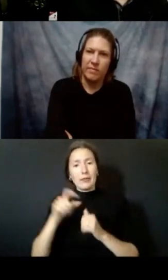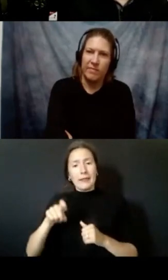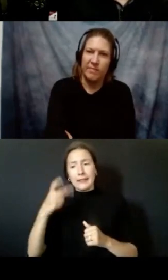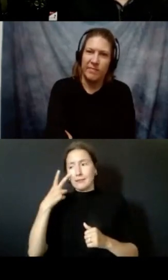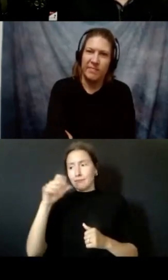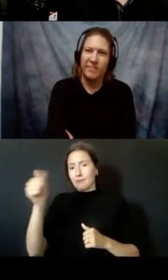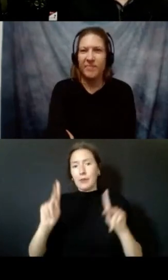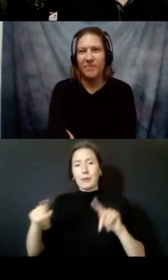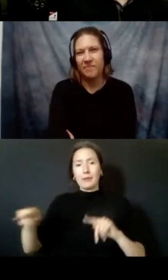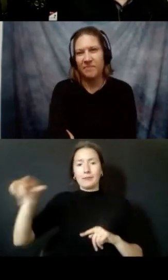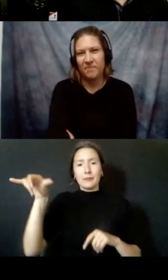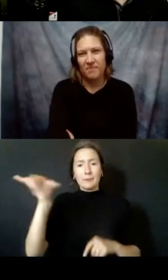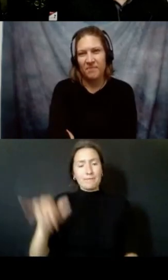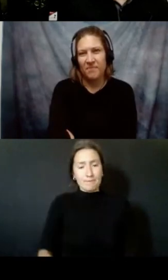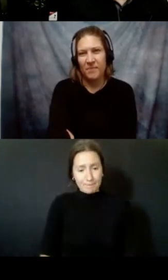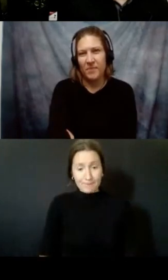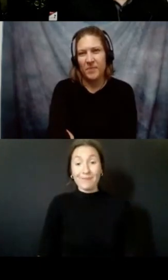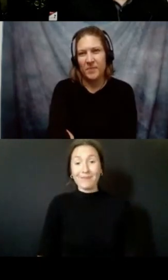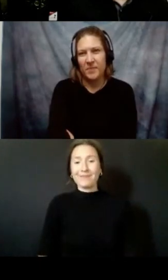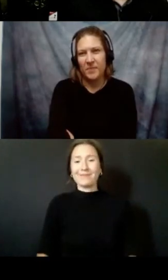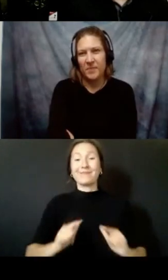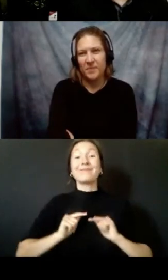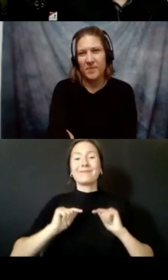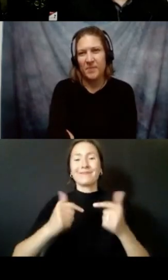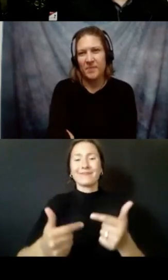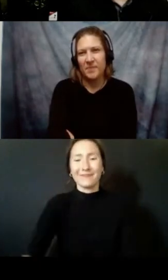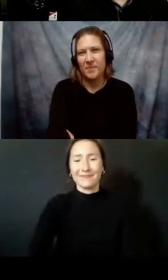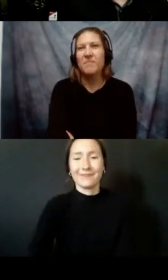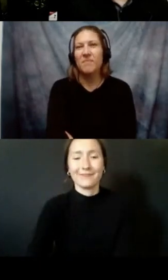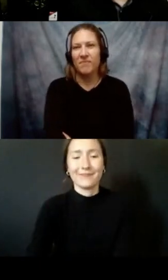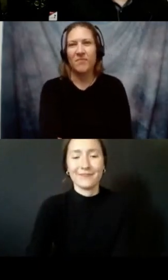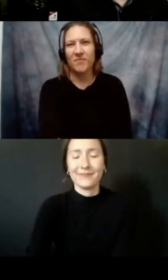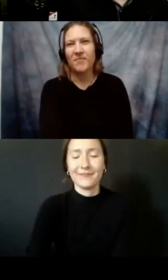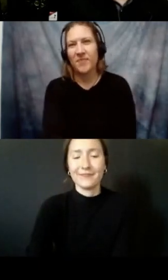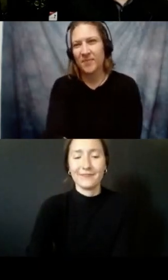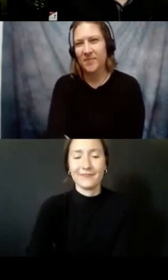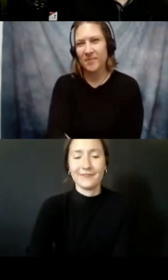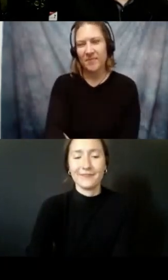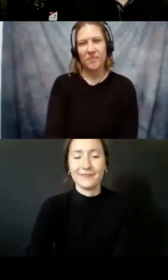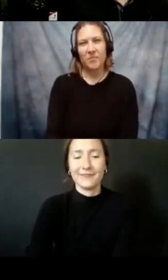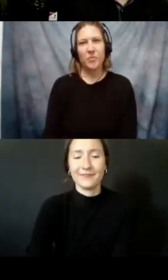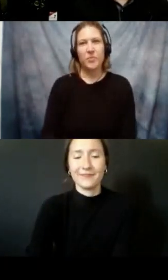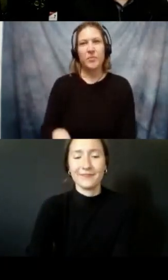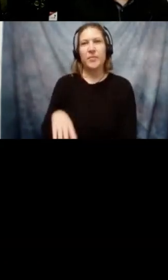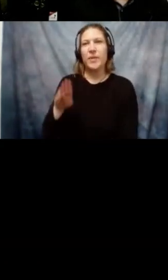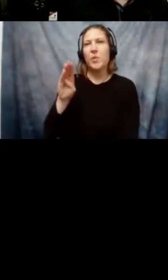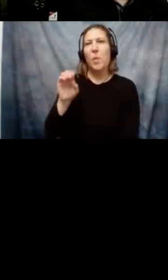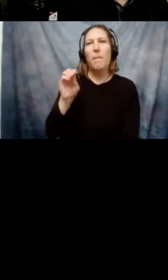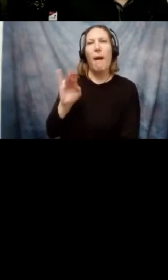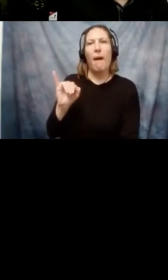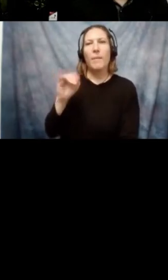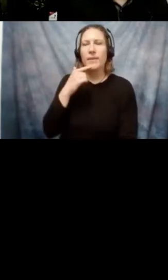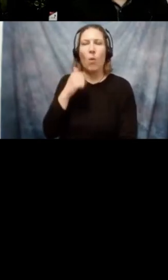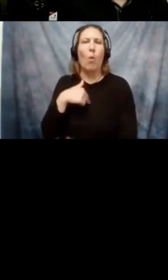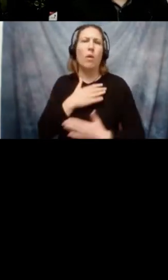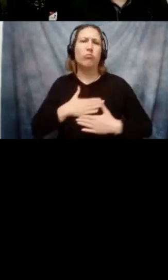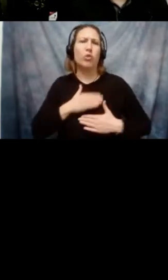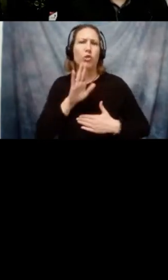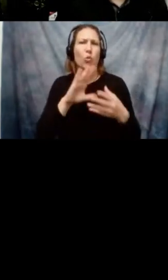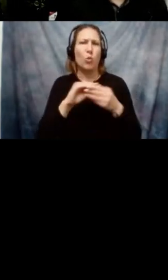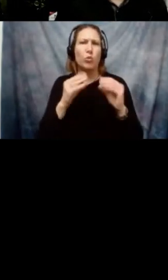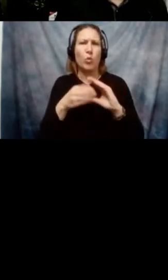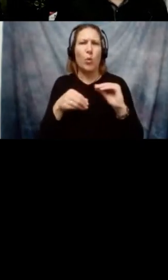Sean Powell comments, I am not alone as a learner teacher with needs unlike other folks. Mm-hmm. Great